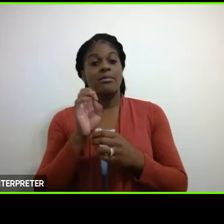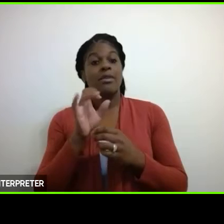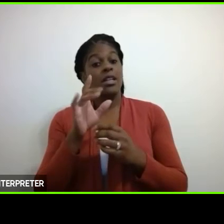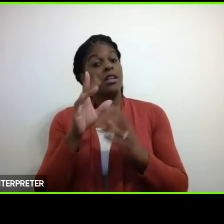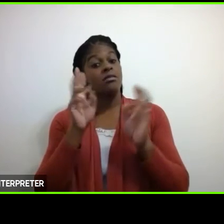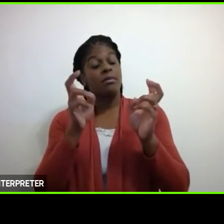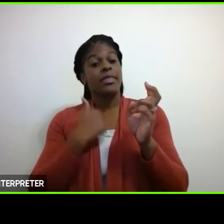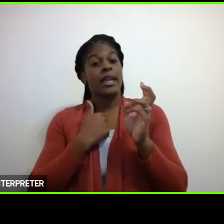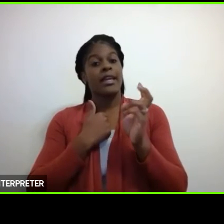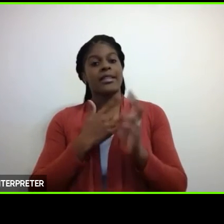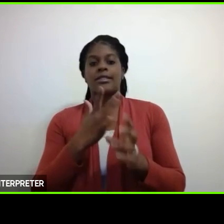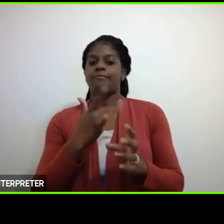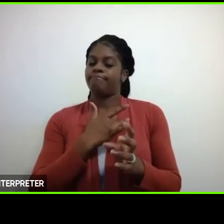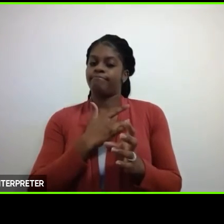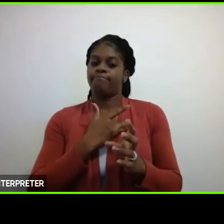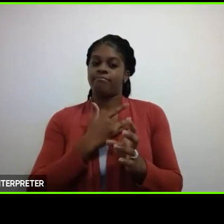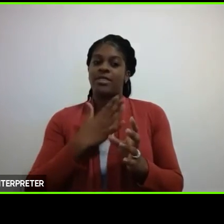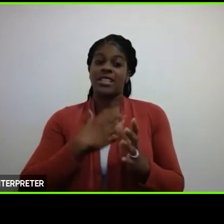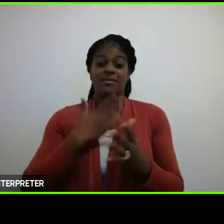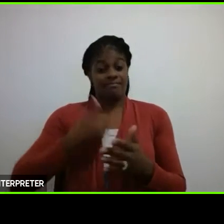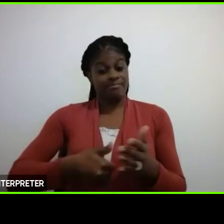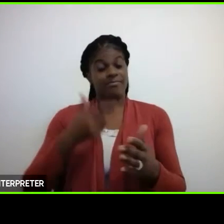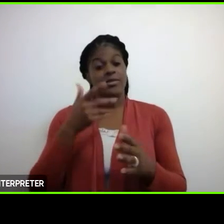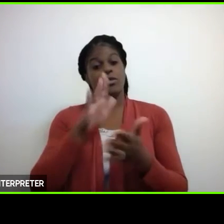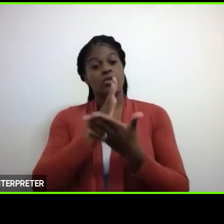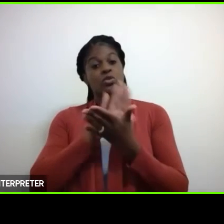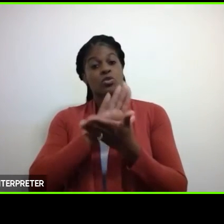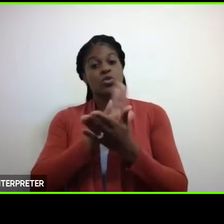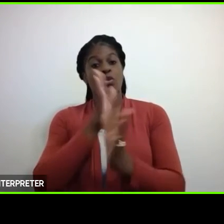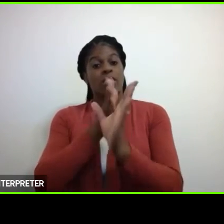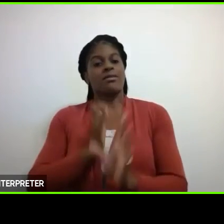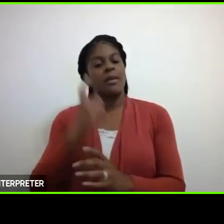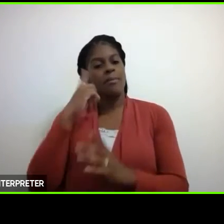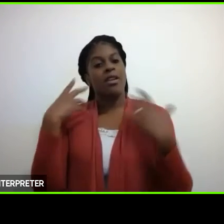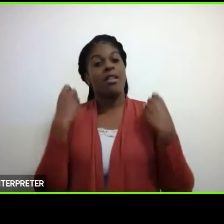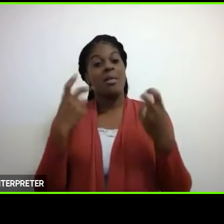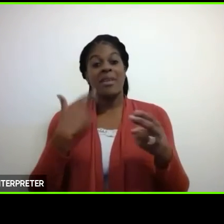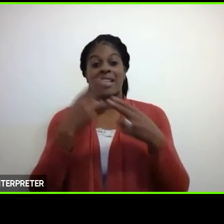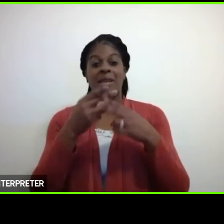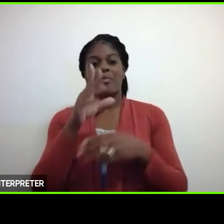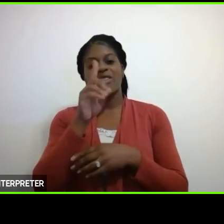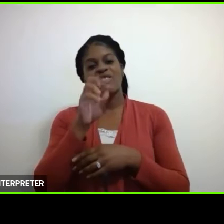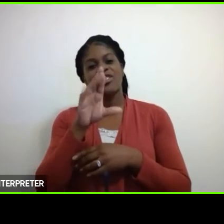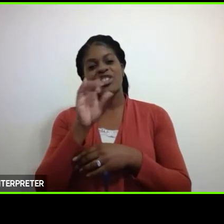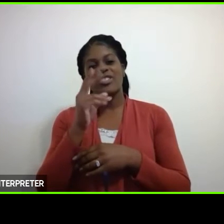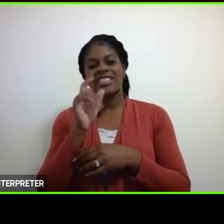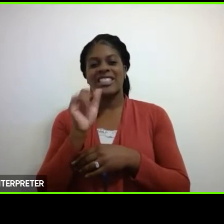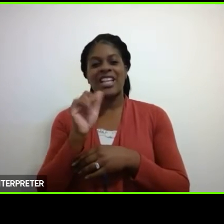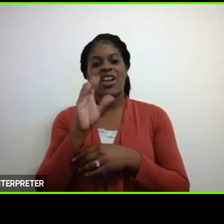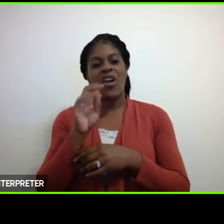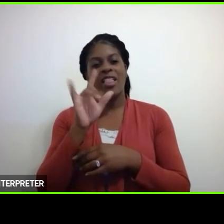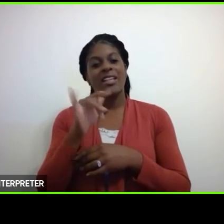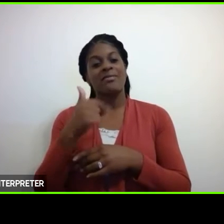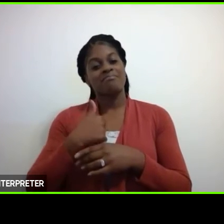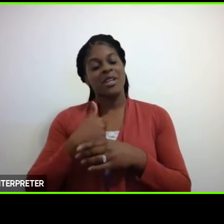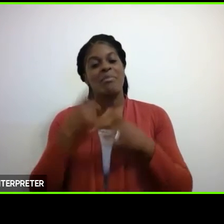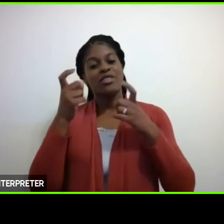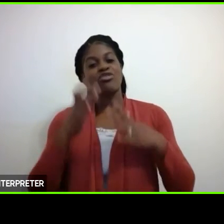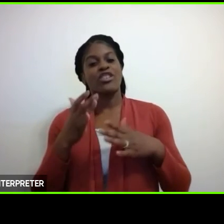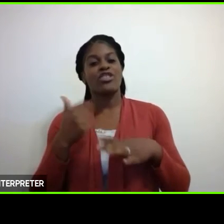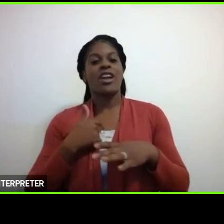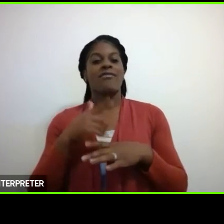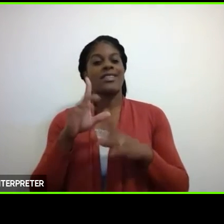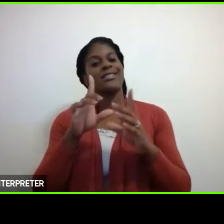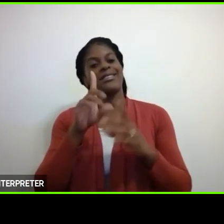and dear to my heart as a school psychologist, mental health. My name is Dr. Christina Connolly, and I am the director of the Division